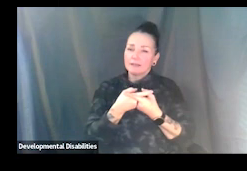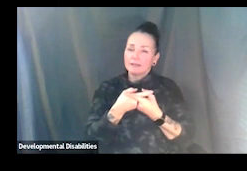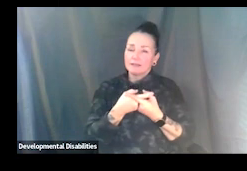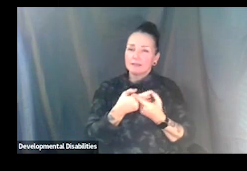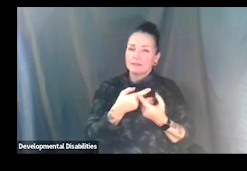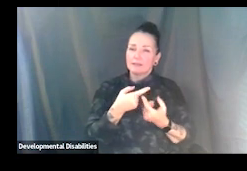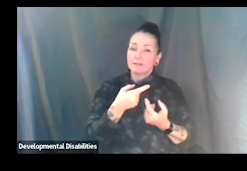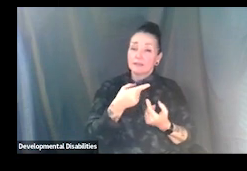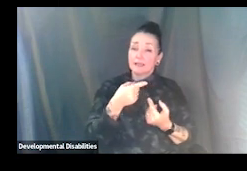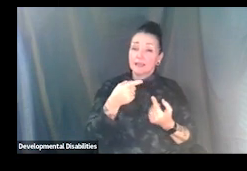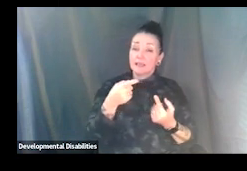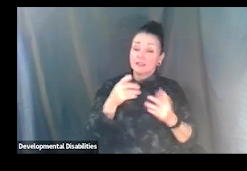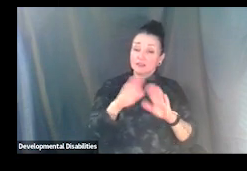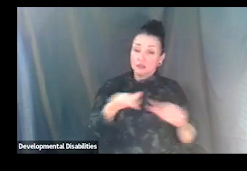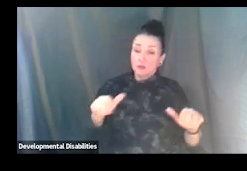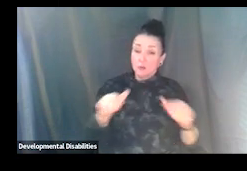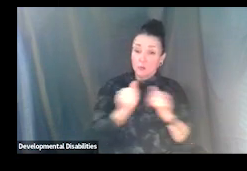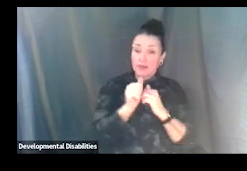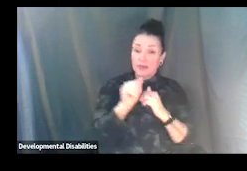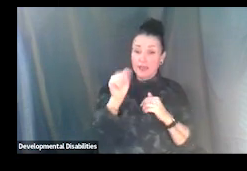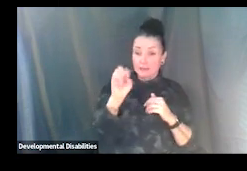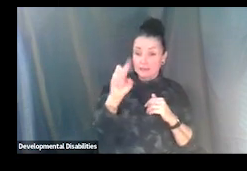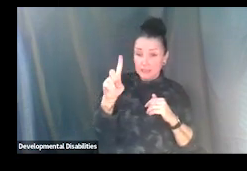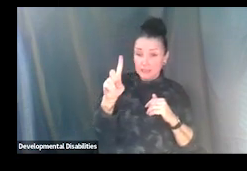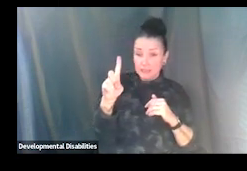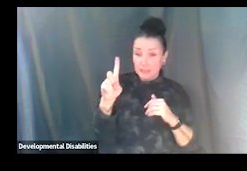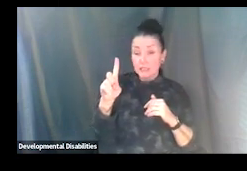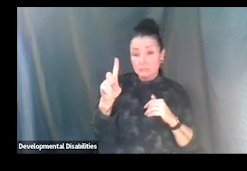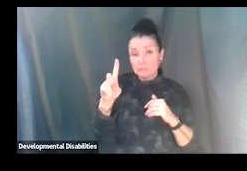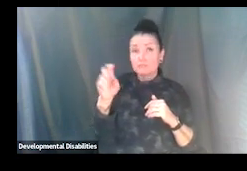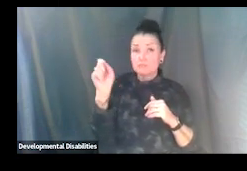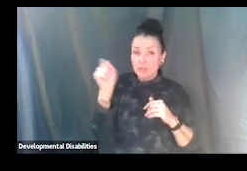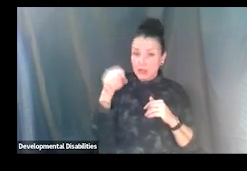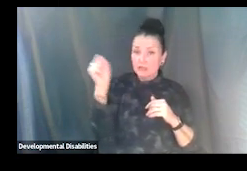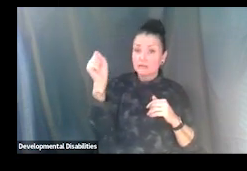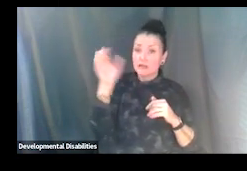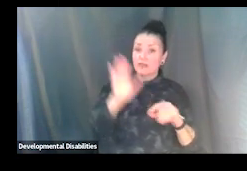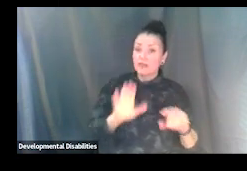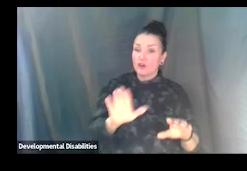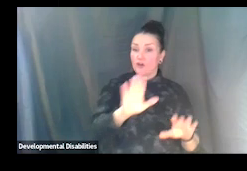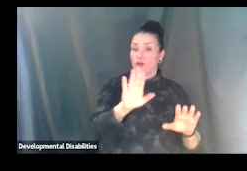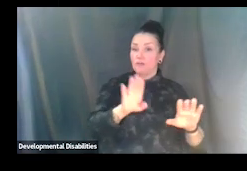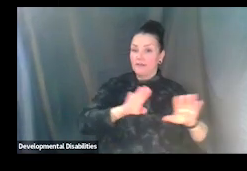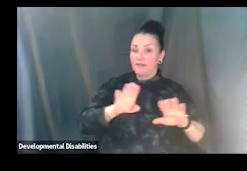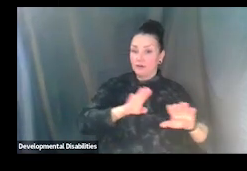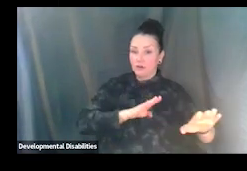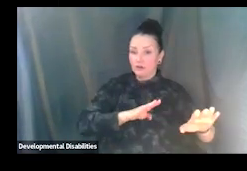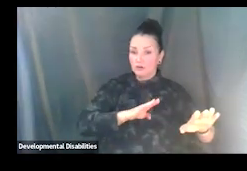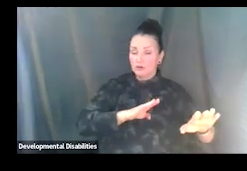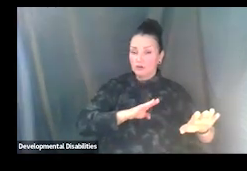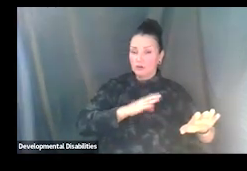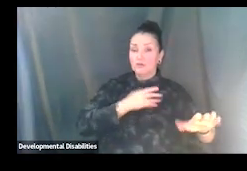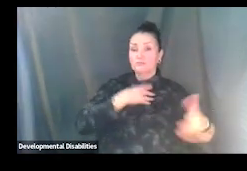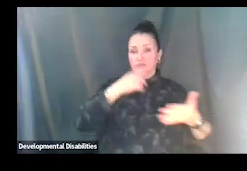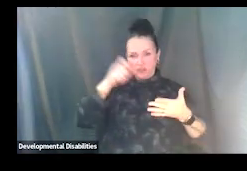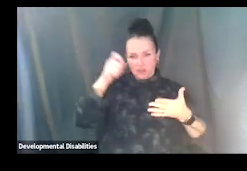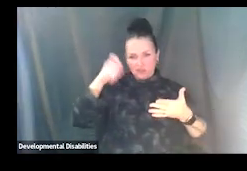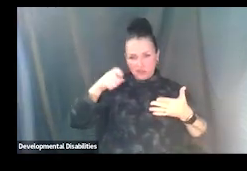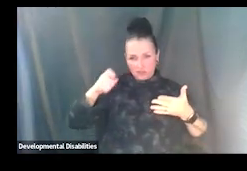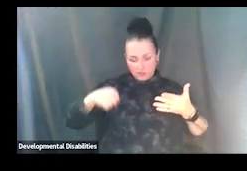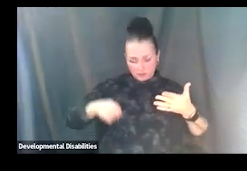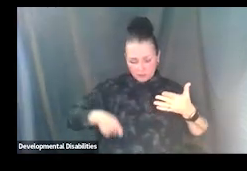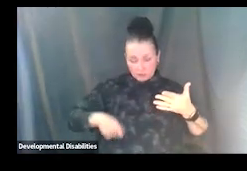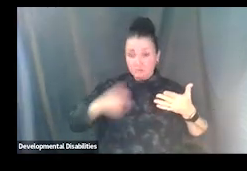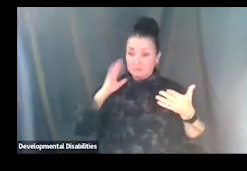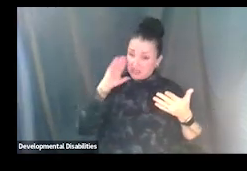similar. But as with aggression, I think that the person's developmental level is a huge component of this. So we think about sort of